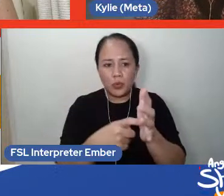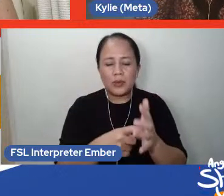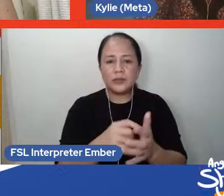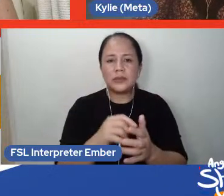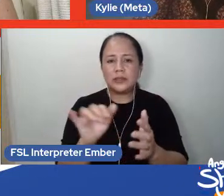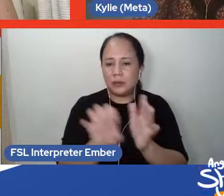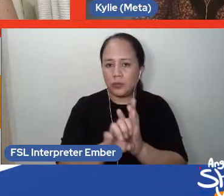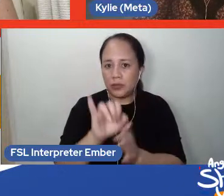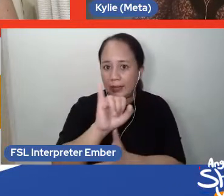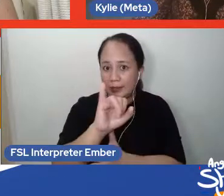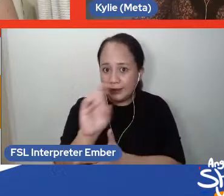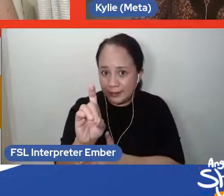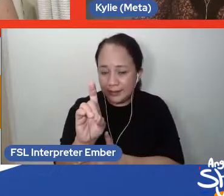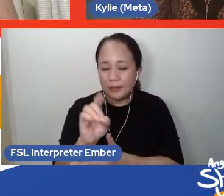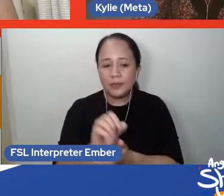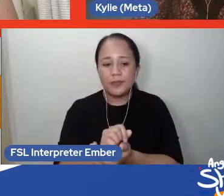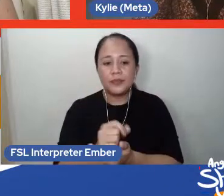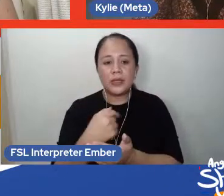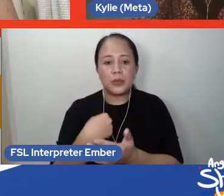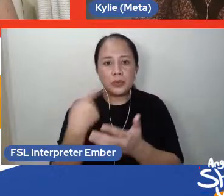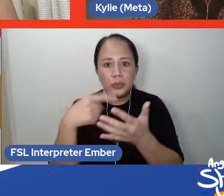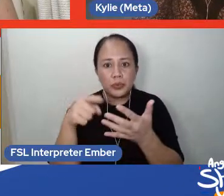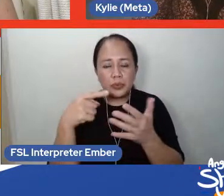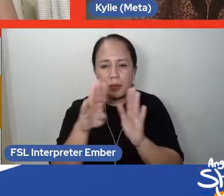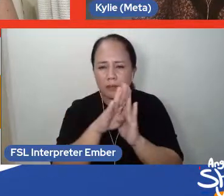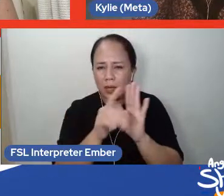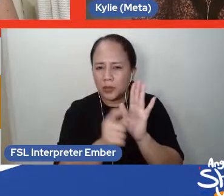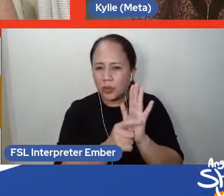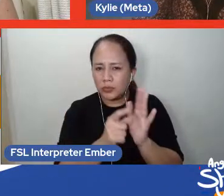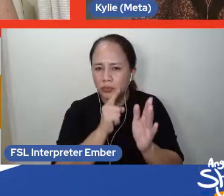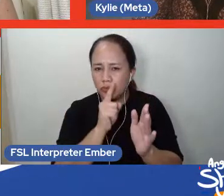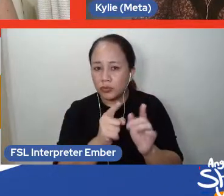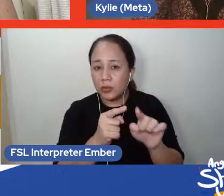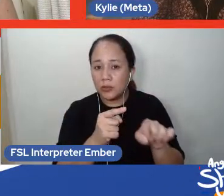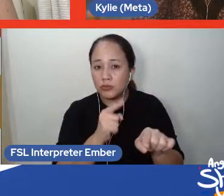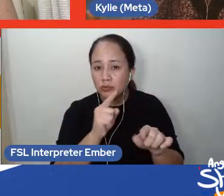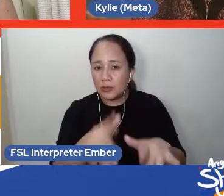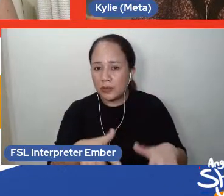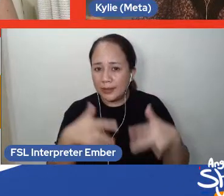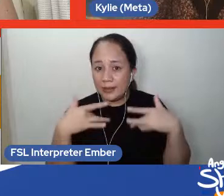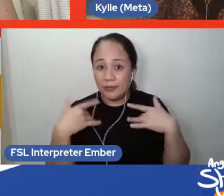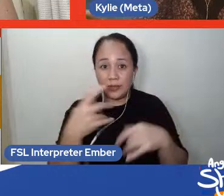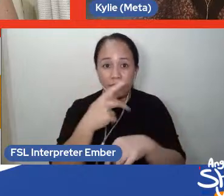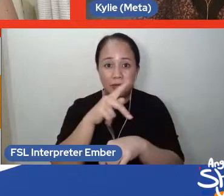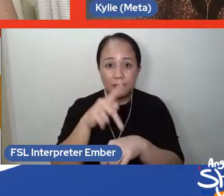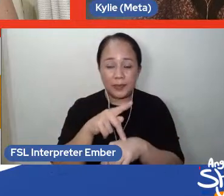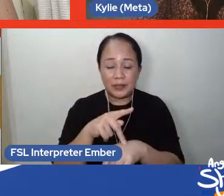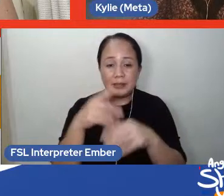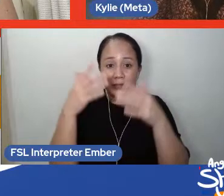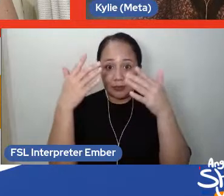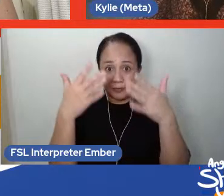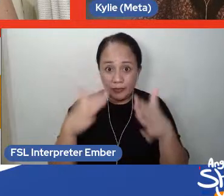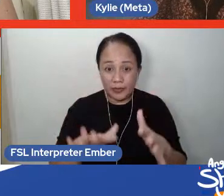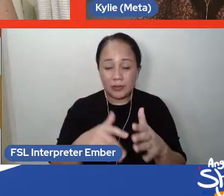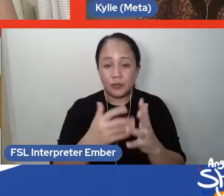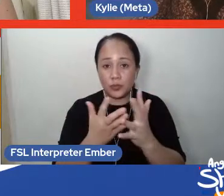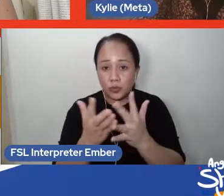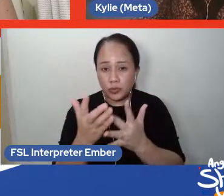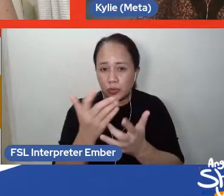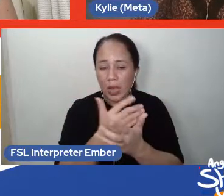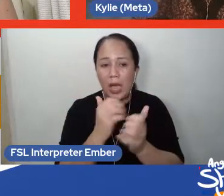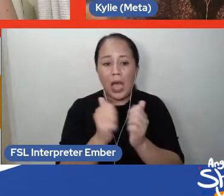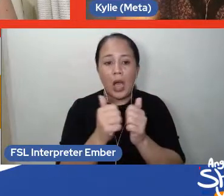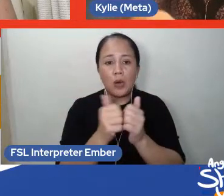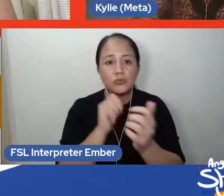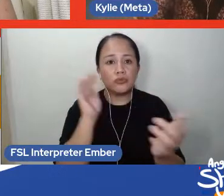ID and some checks on the background to ensure that they are based in the Philippines. And then after, they need to be transparent about how to contact